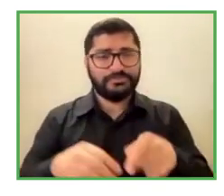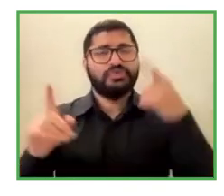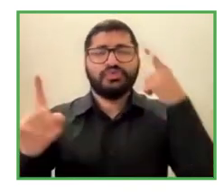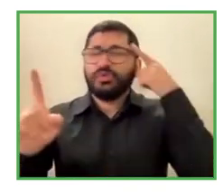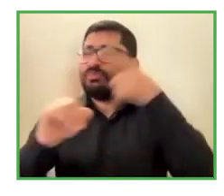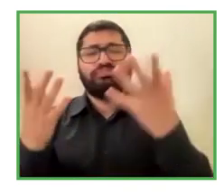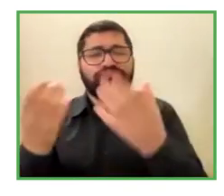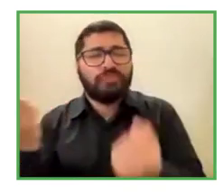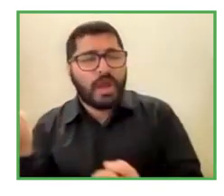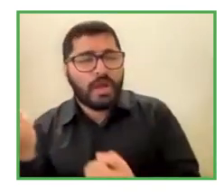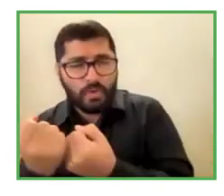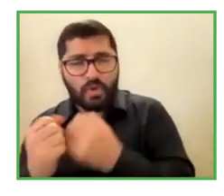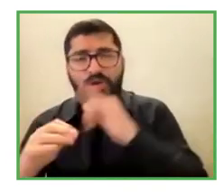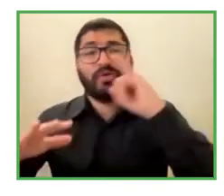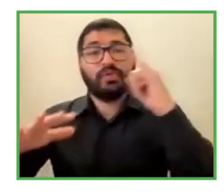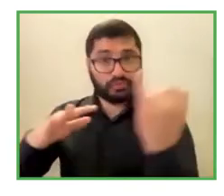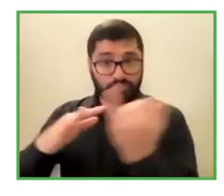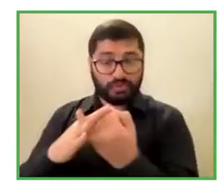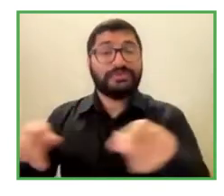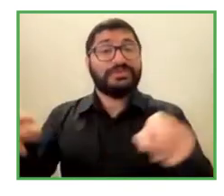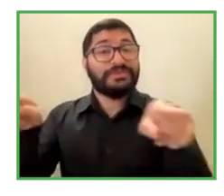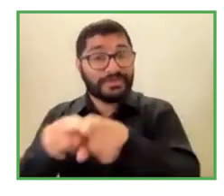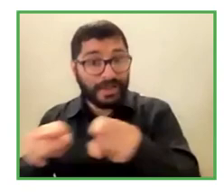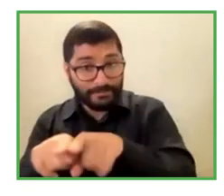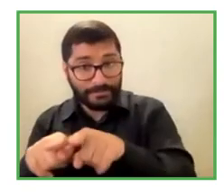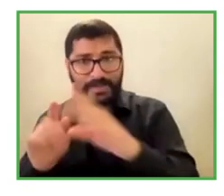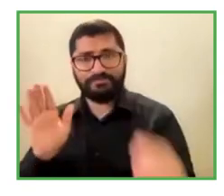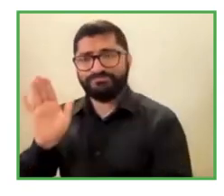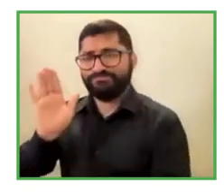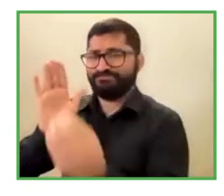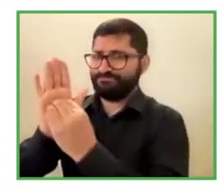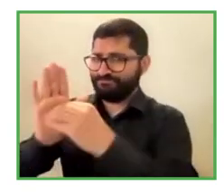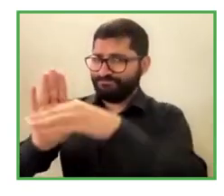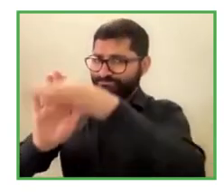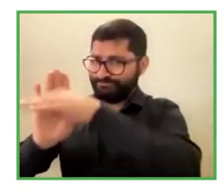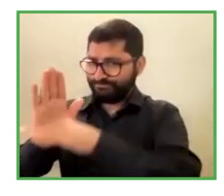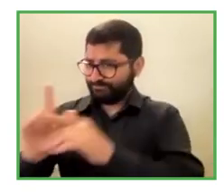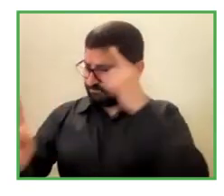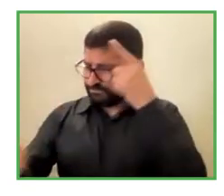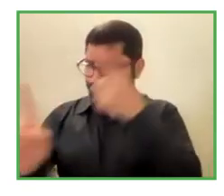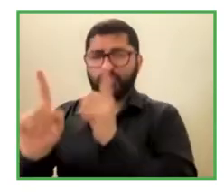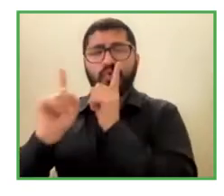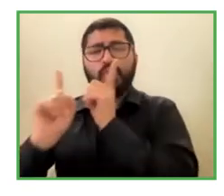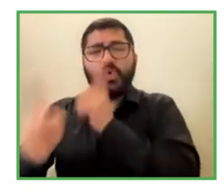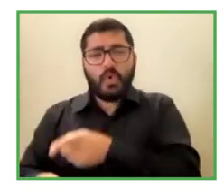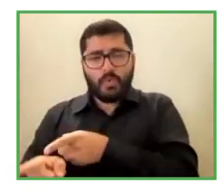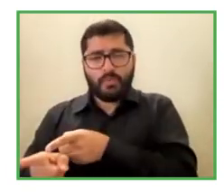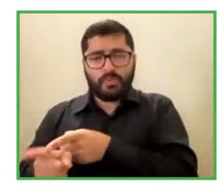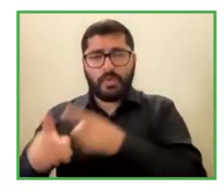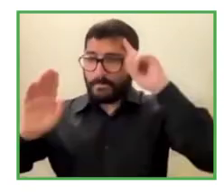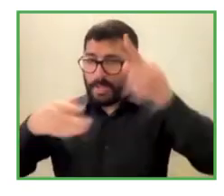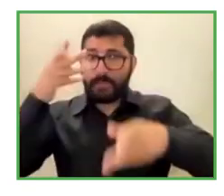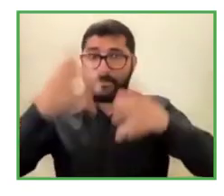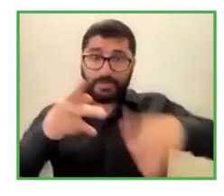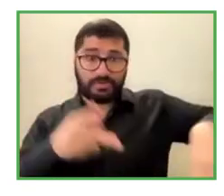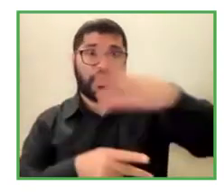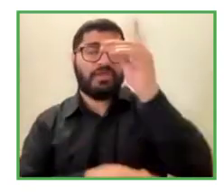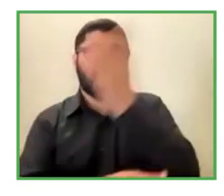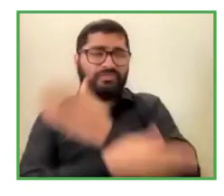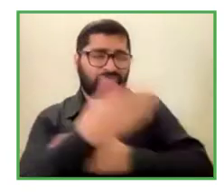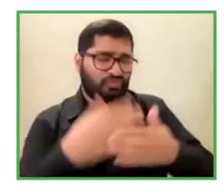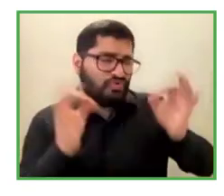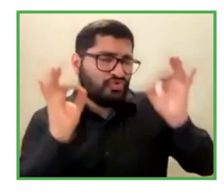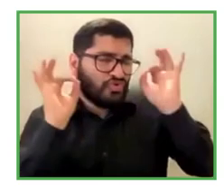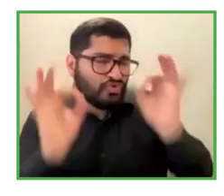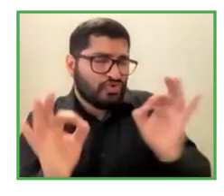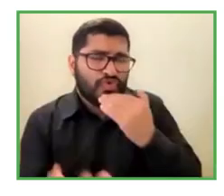of course, installing the use of technology as an idea that goes beyond the users of the institute. This could serve